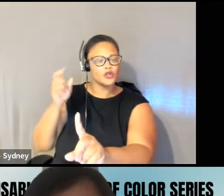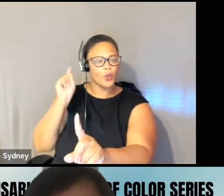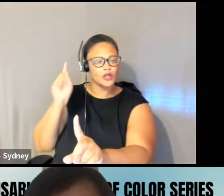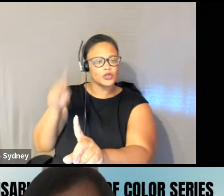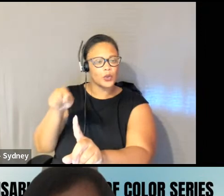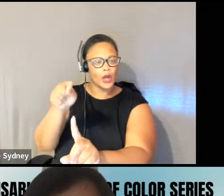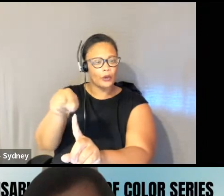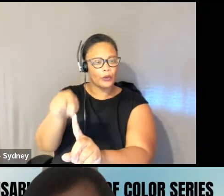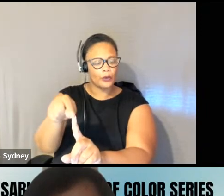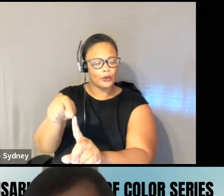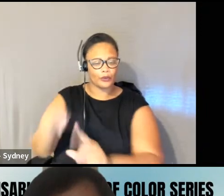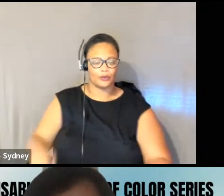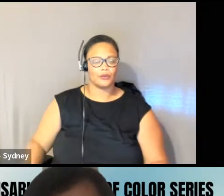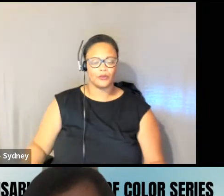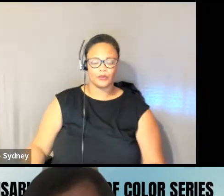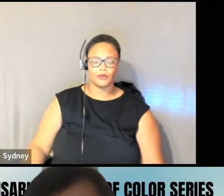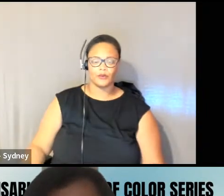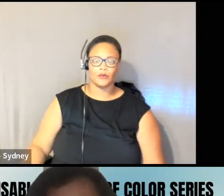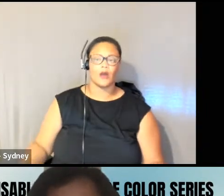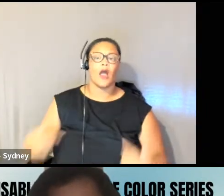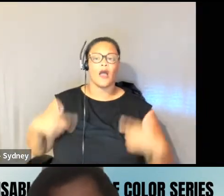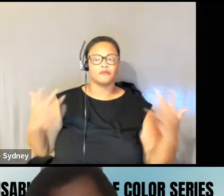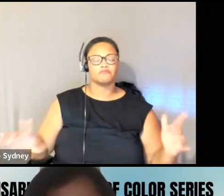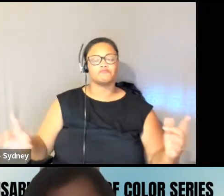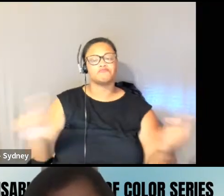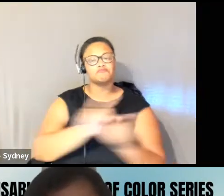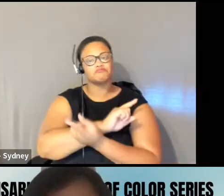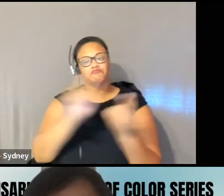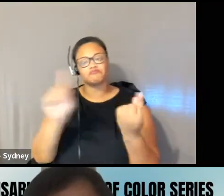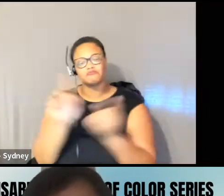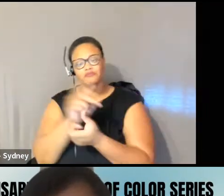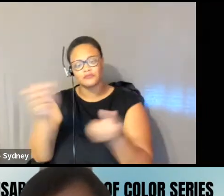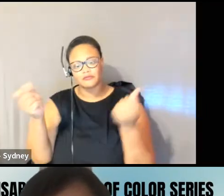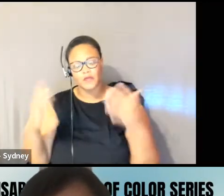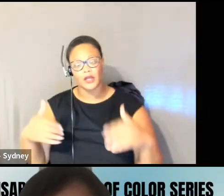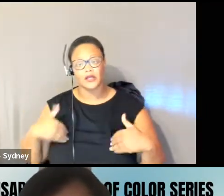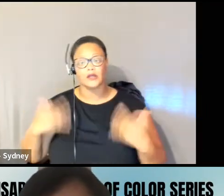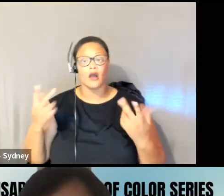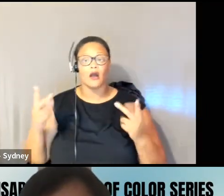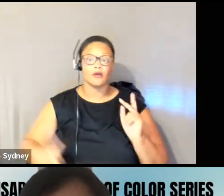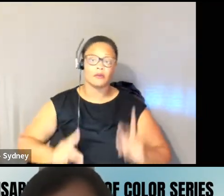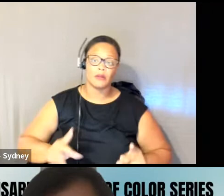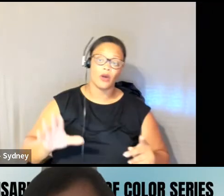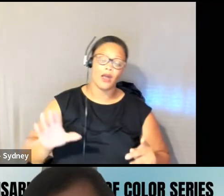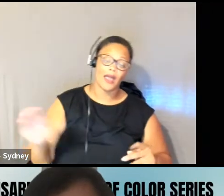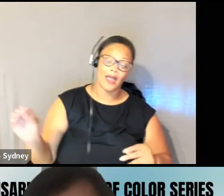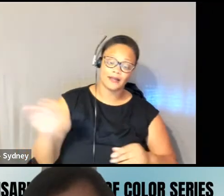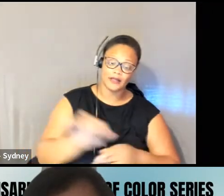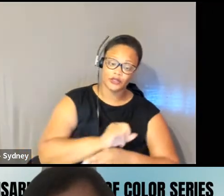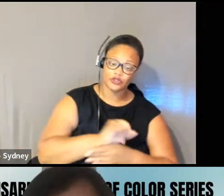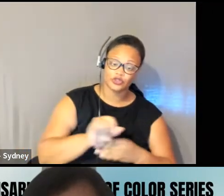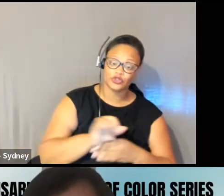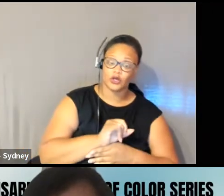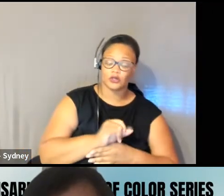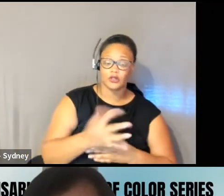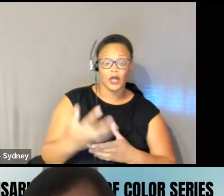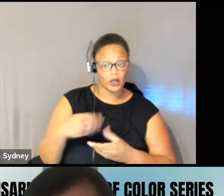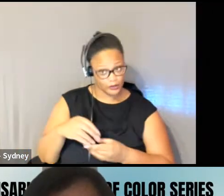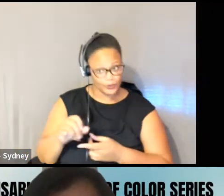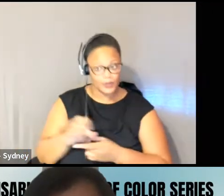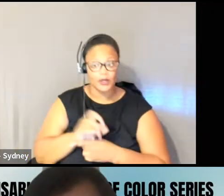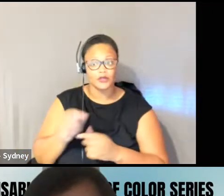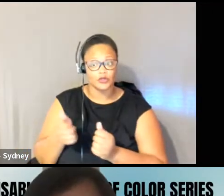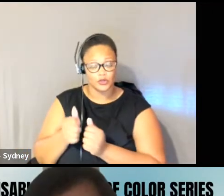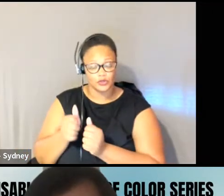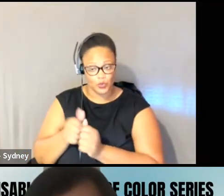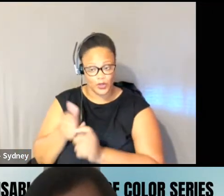I over the years, I've met many young folks, and I've worked with many interns, including interns with disabilities, as